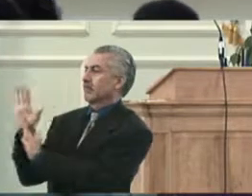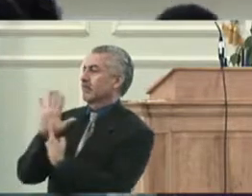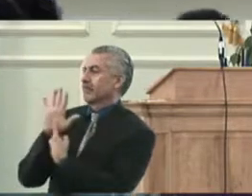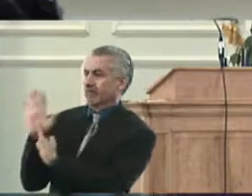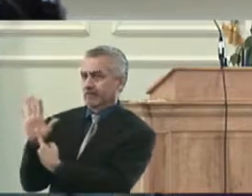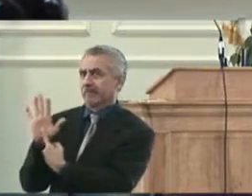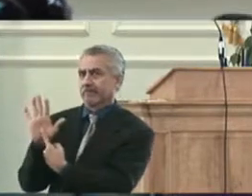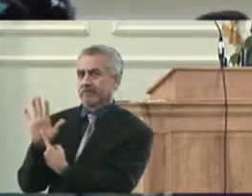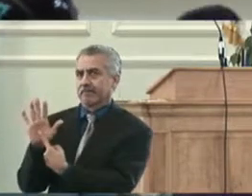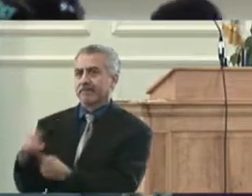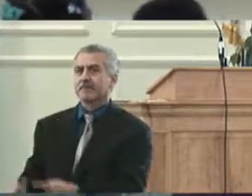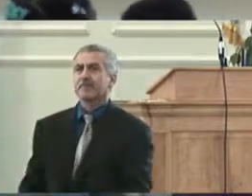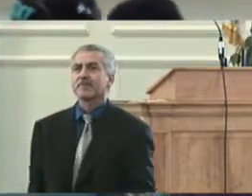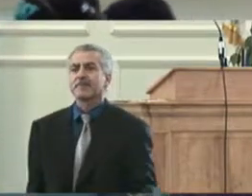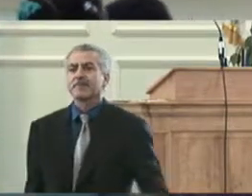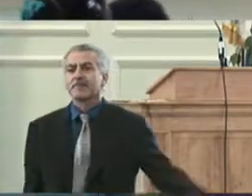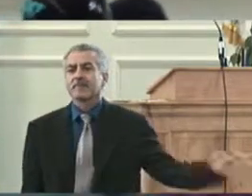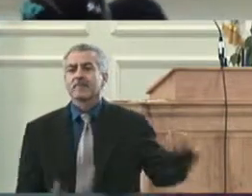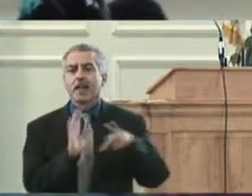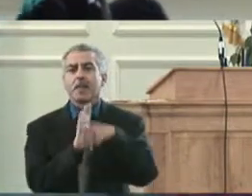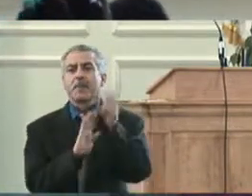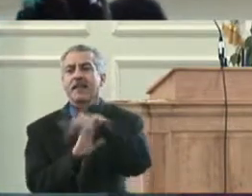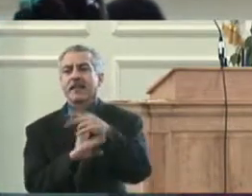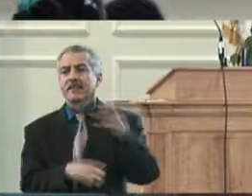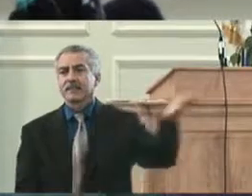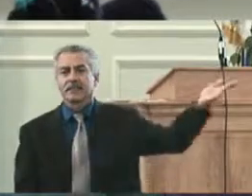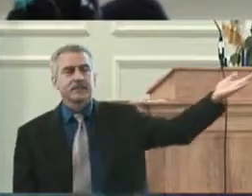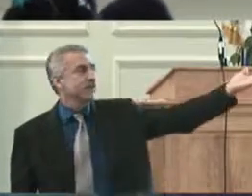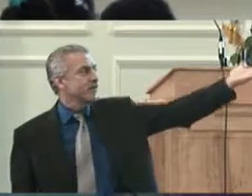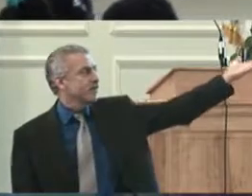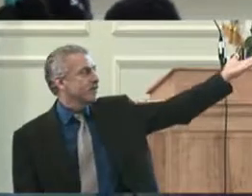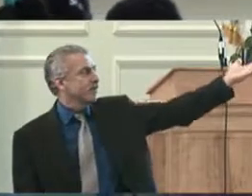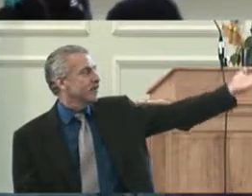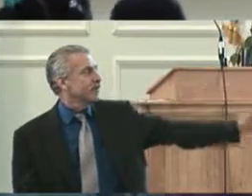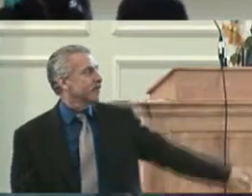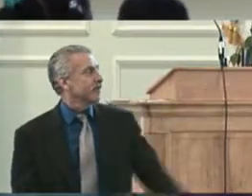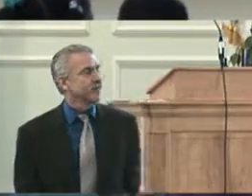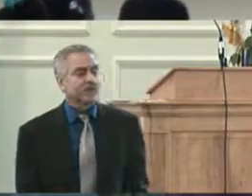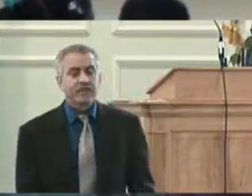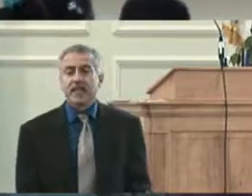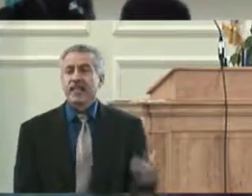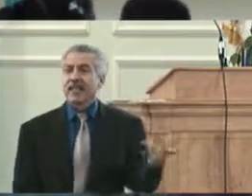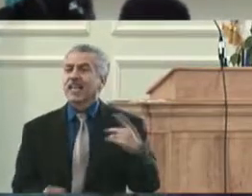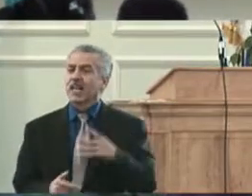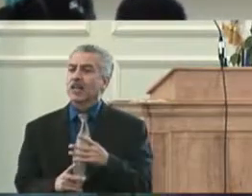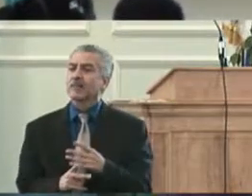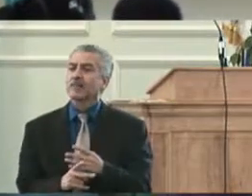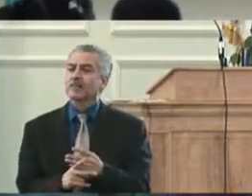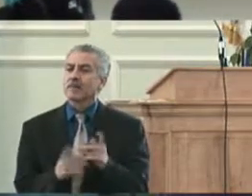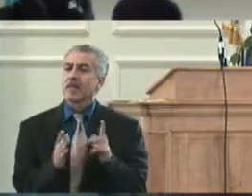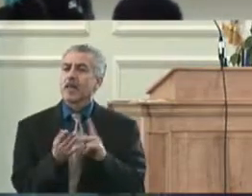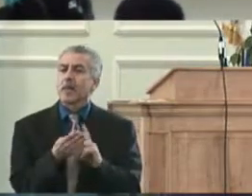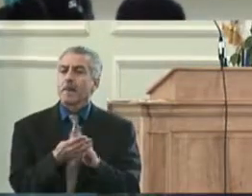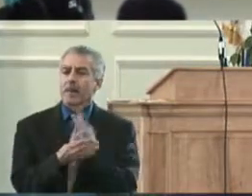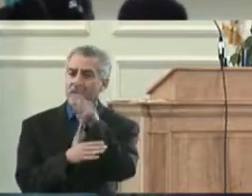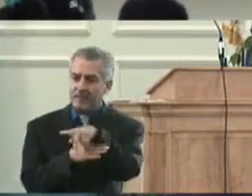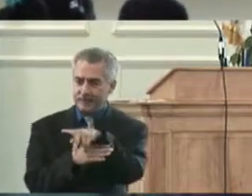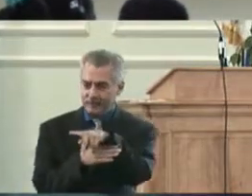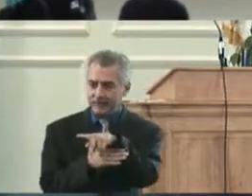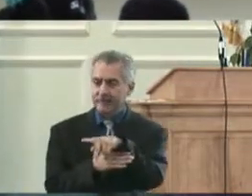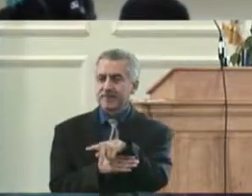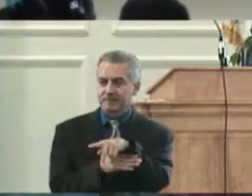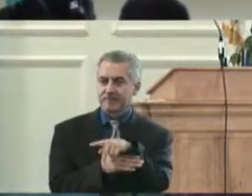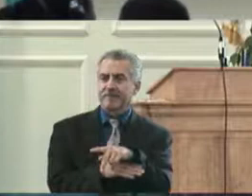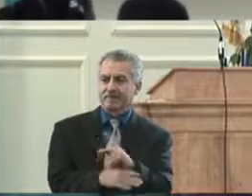Plants are extremely important in the pond. They help to provide hiding places for creatures. They also help